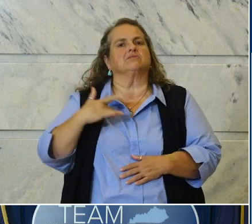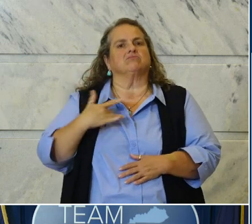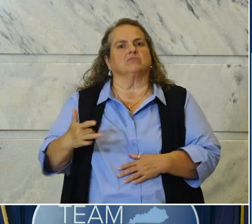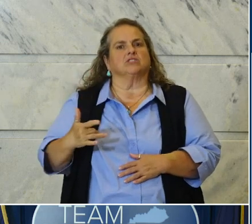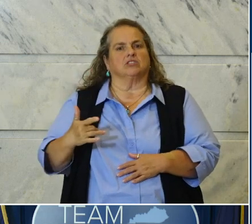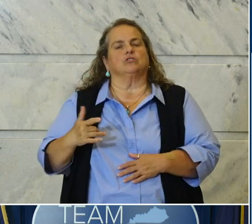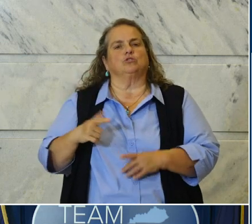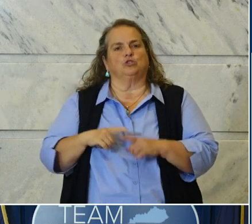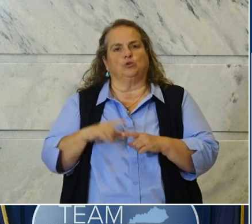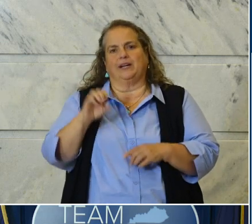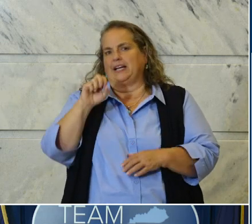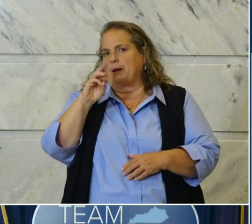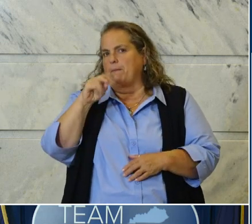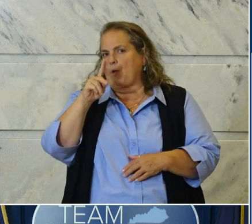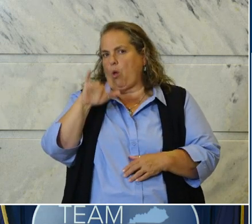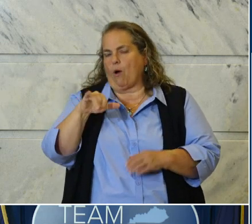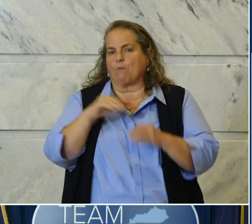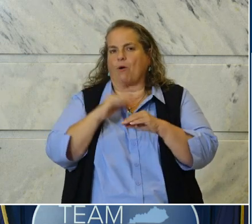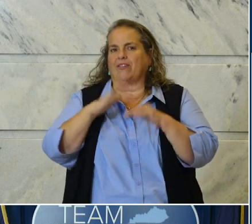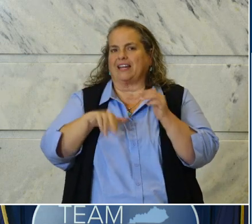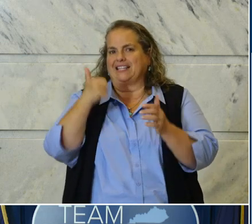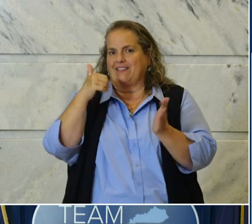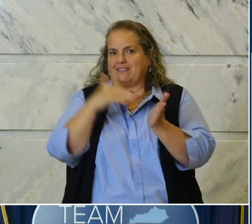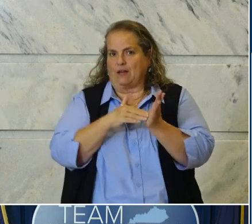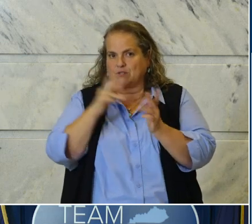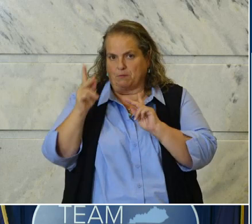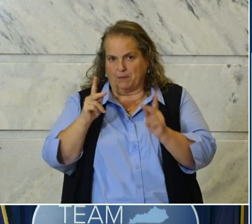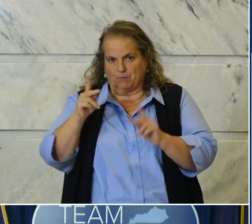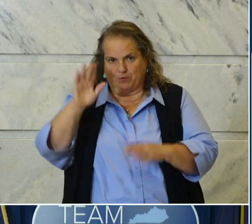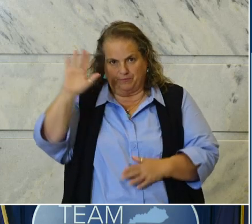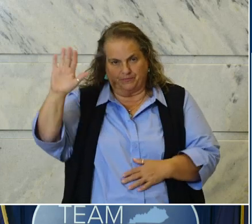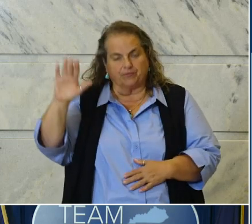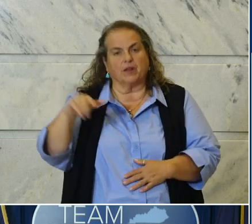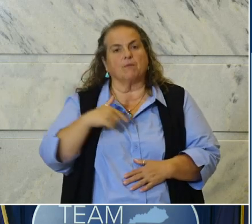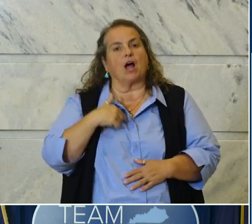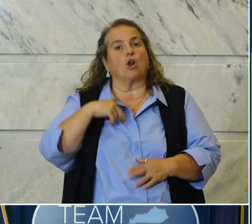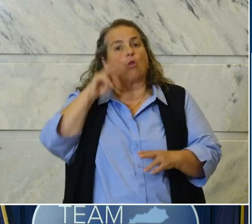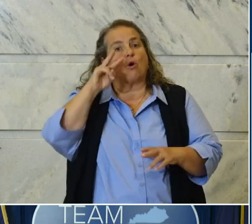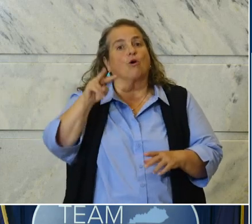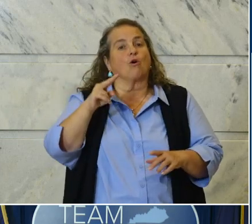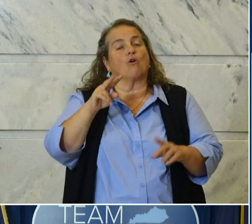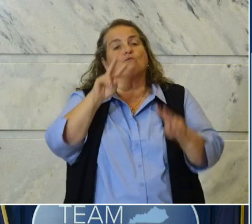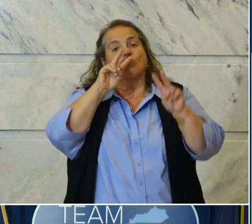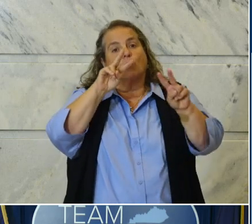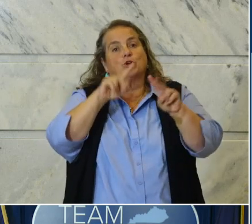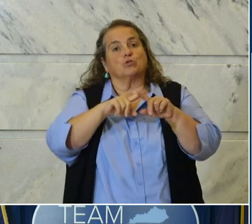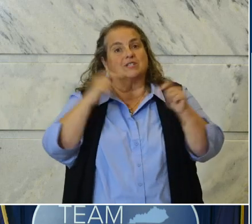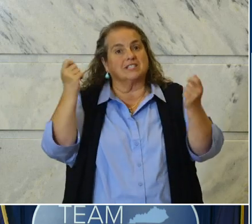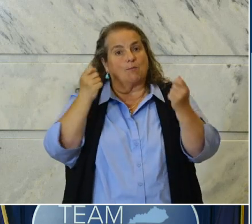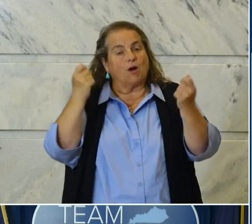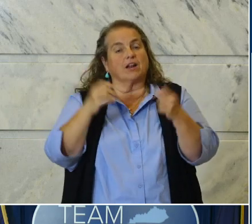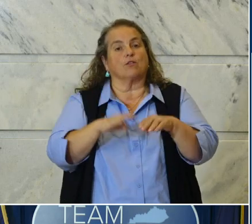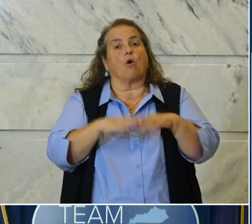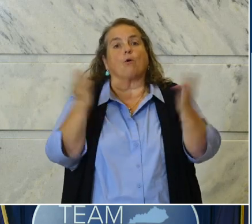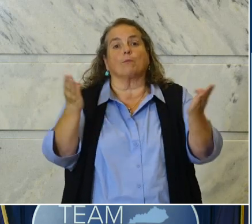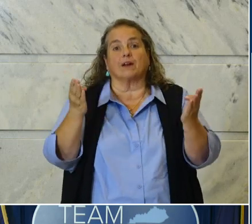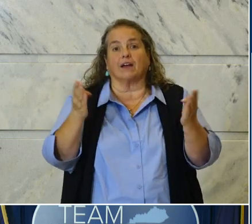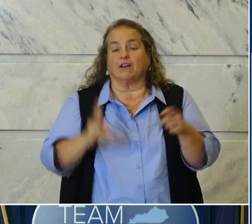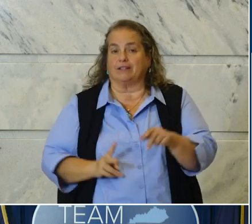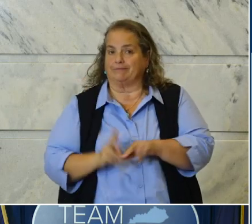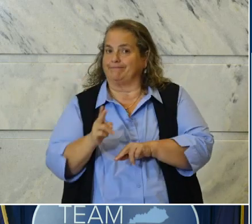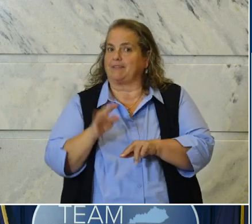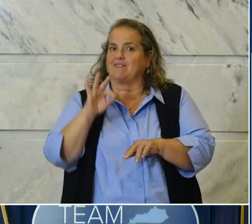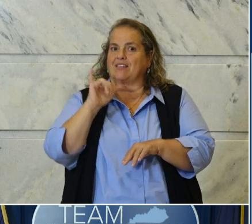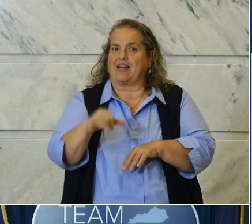getting a big-time company in Ashland, Kentucky. I look forward to celebrating the opening of this facility with company executives who I talked to. As